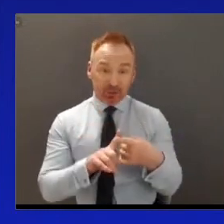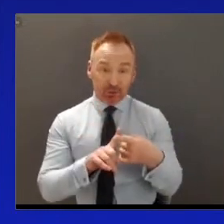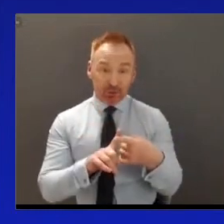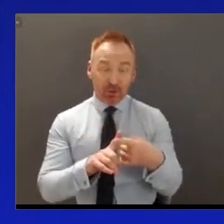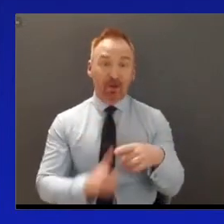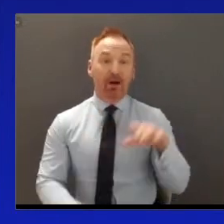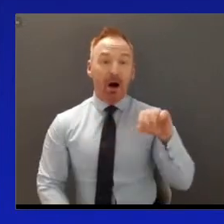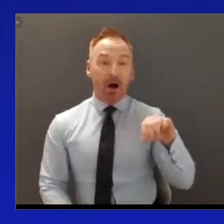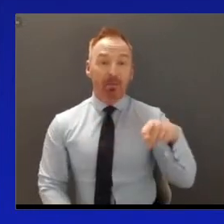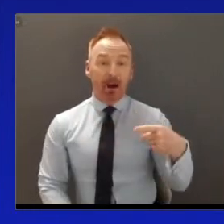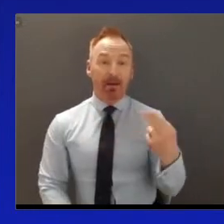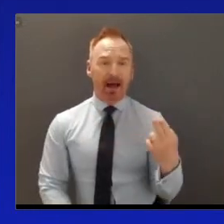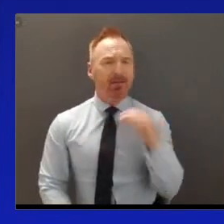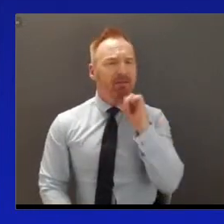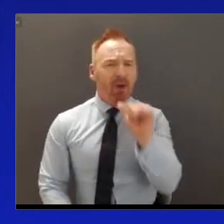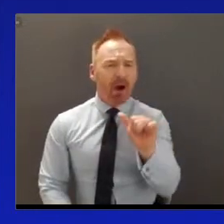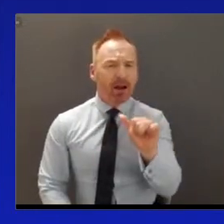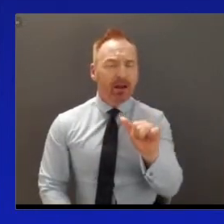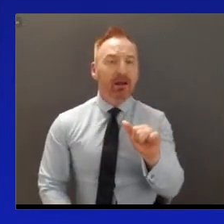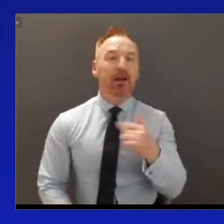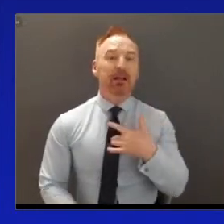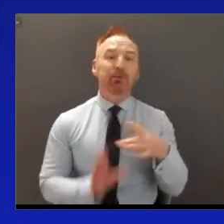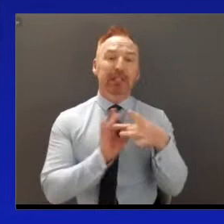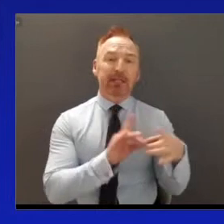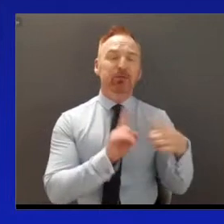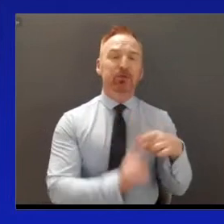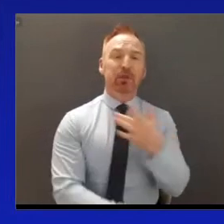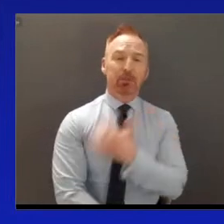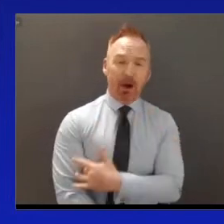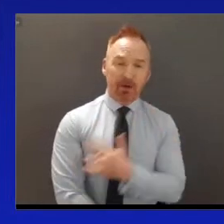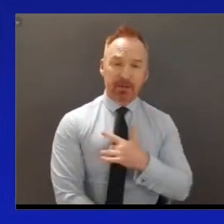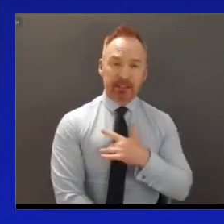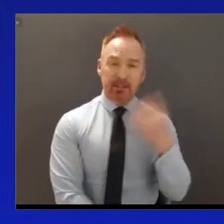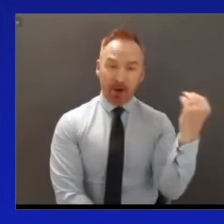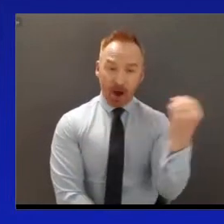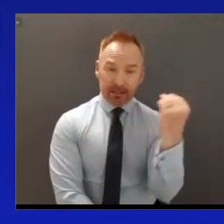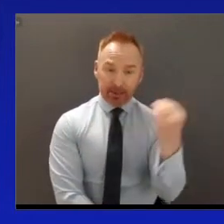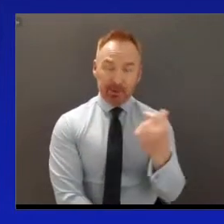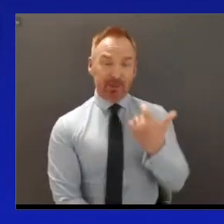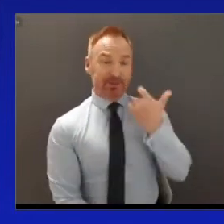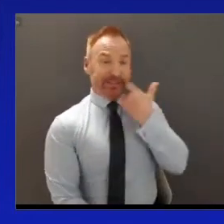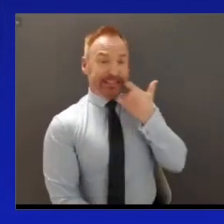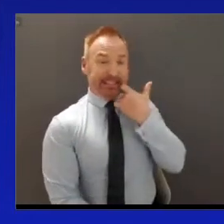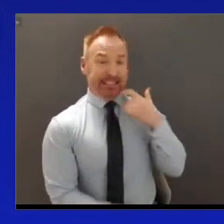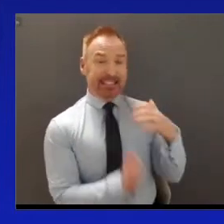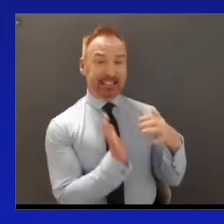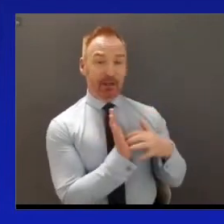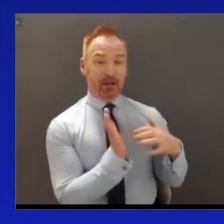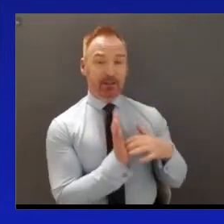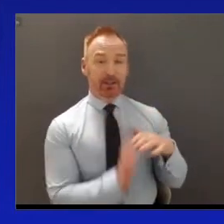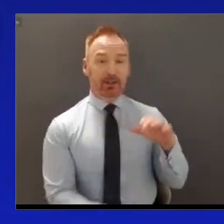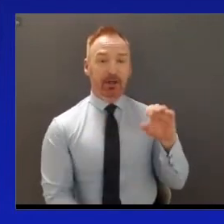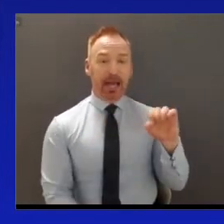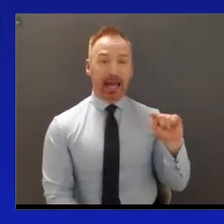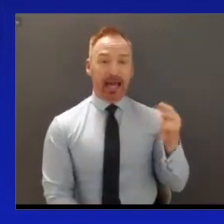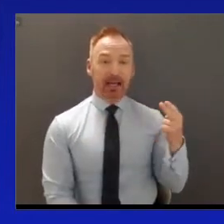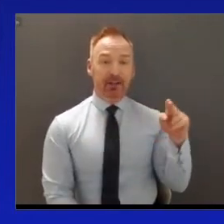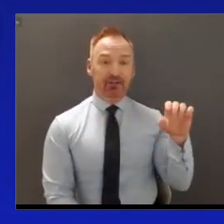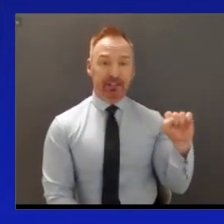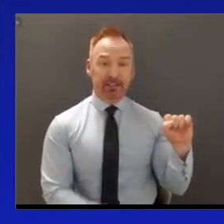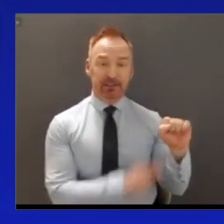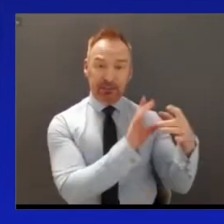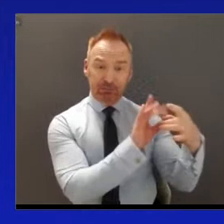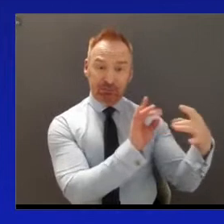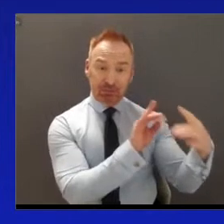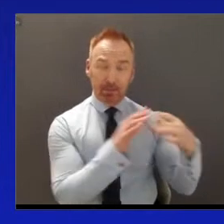actually, as you know, the gaps that we were talking about and Dr. Etch just talked about, right now as we're doing our math, it is possible that the government of